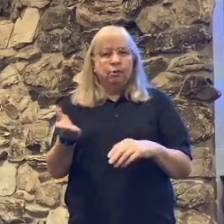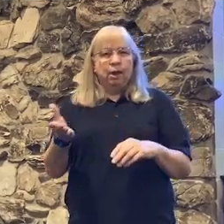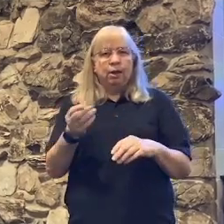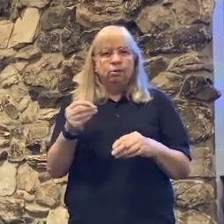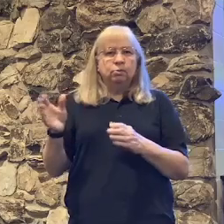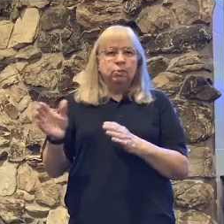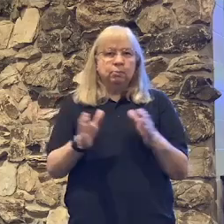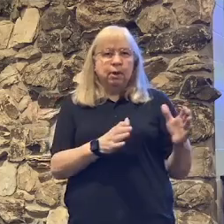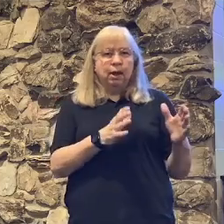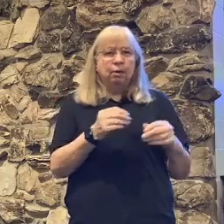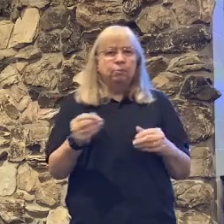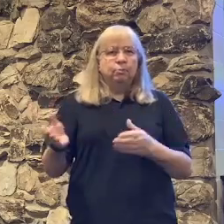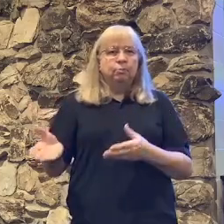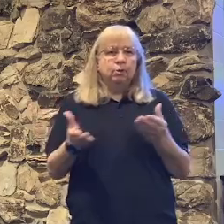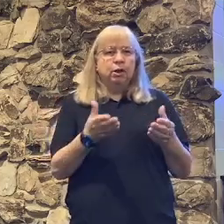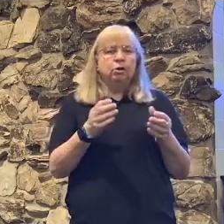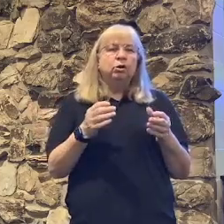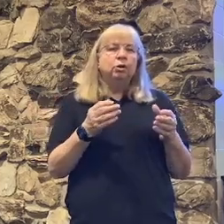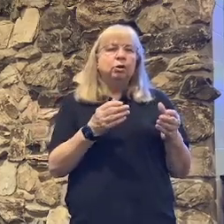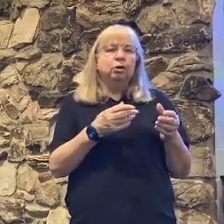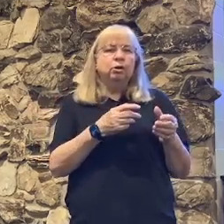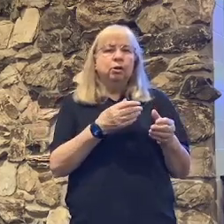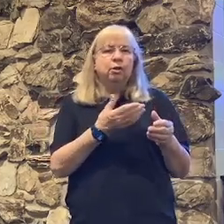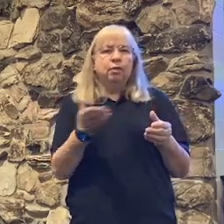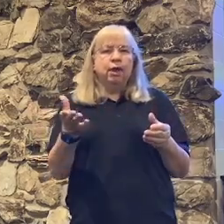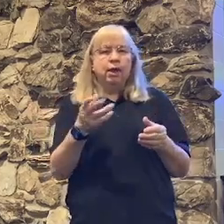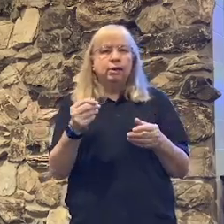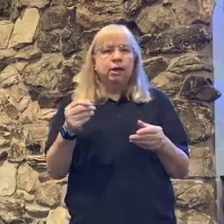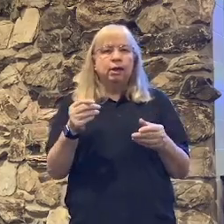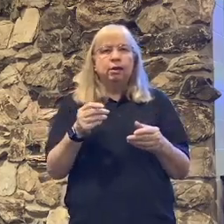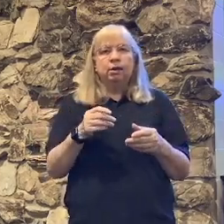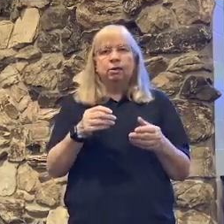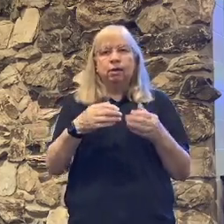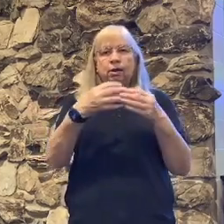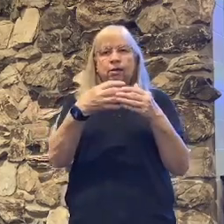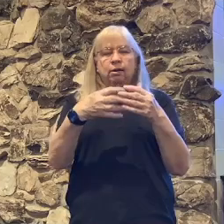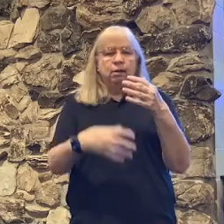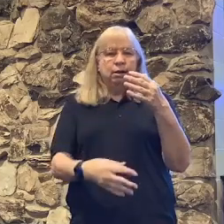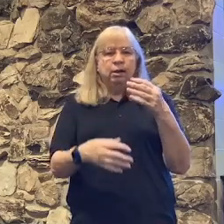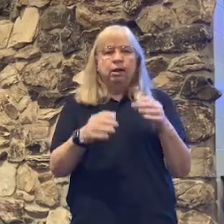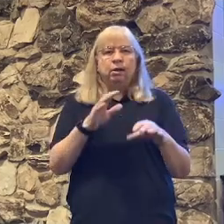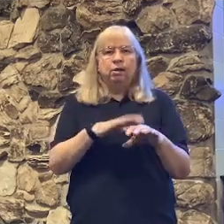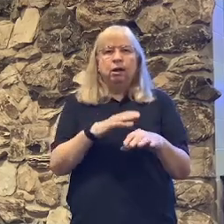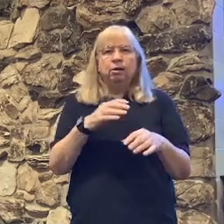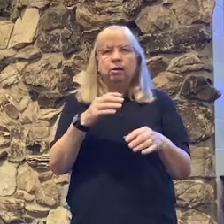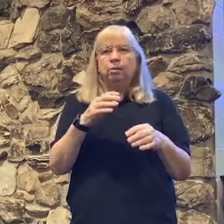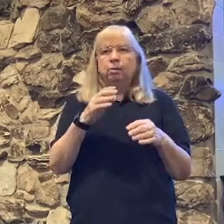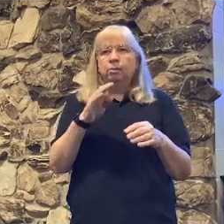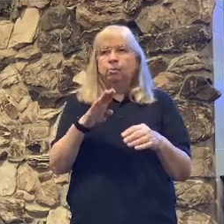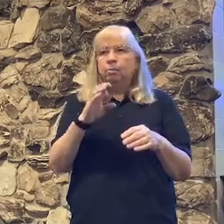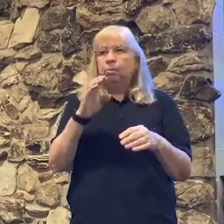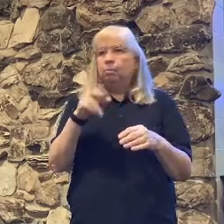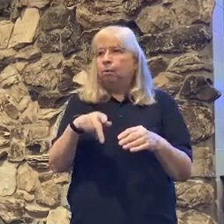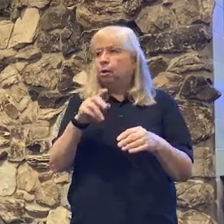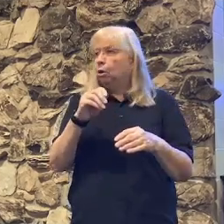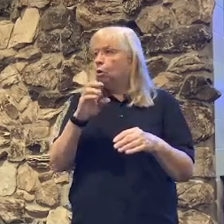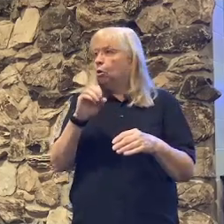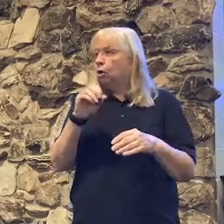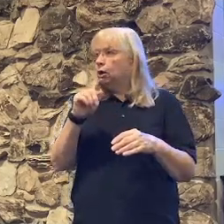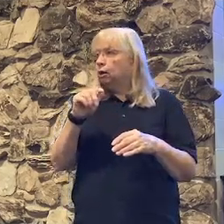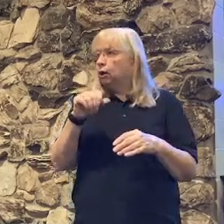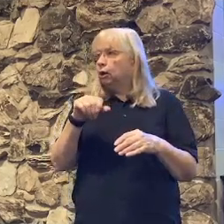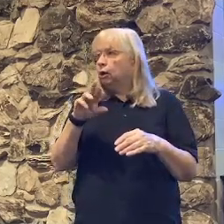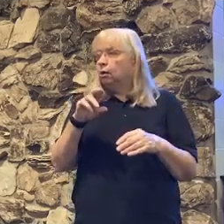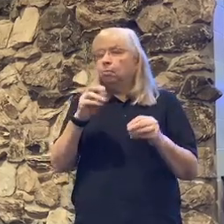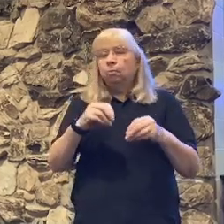bringing your items. There will be a list on the poster. Take one, put it in your purse or billfold, so when